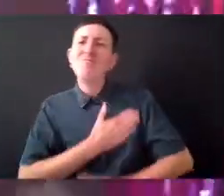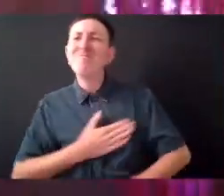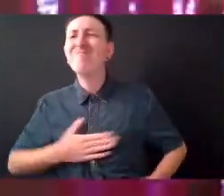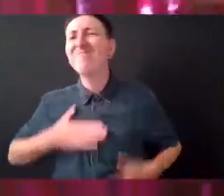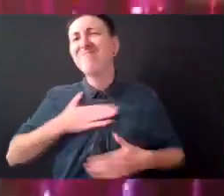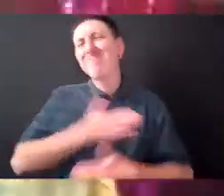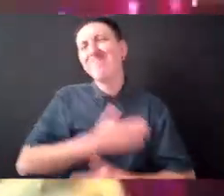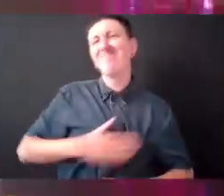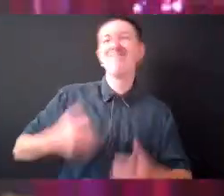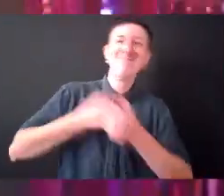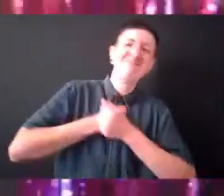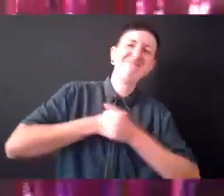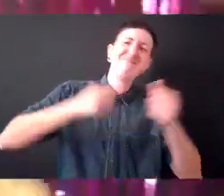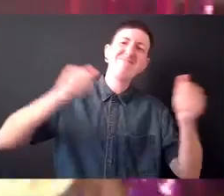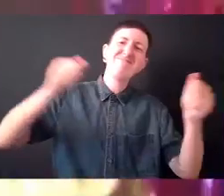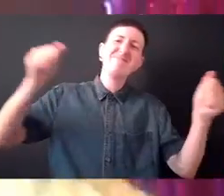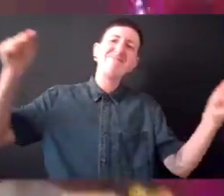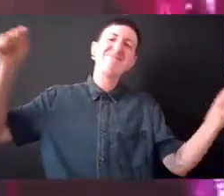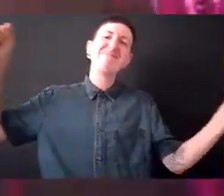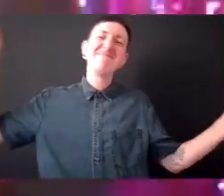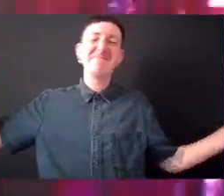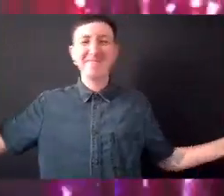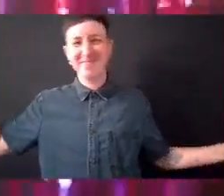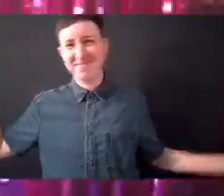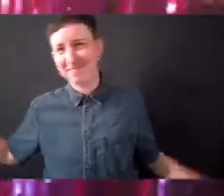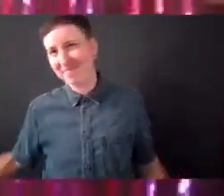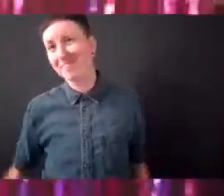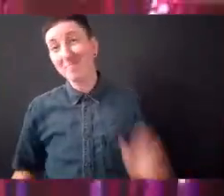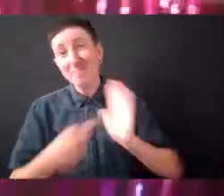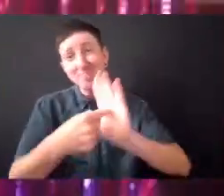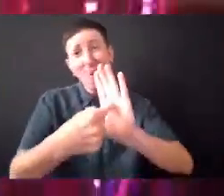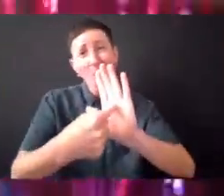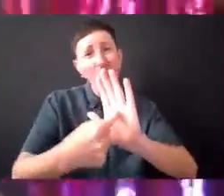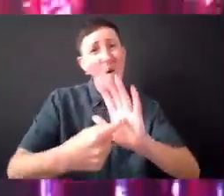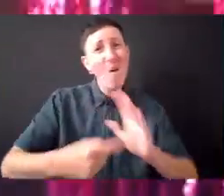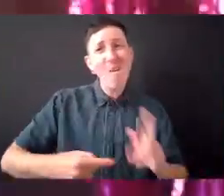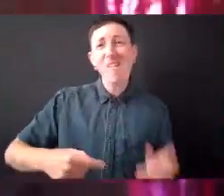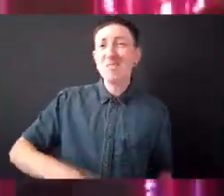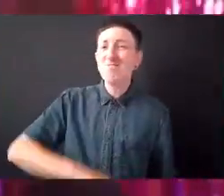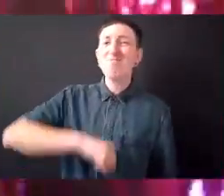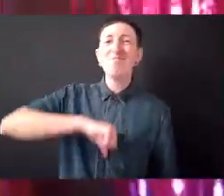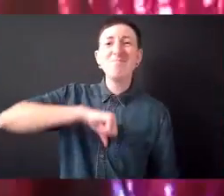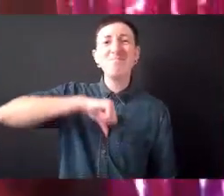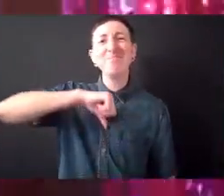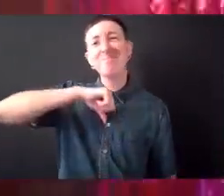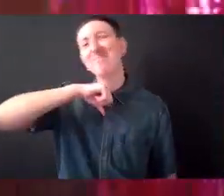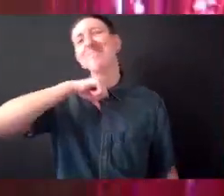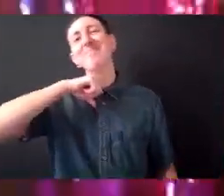I'm